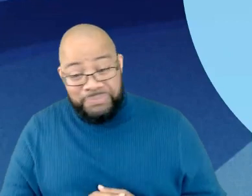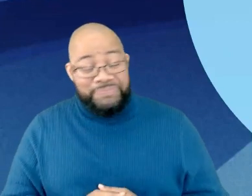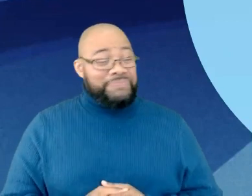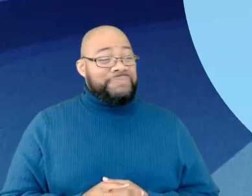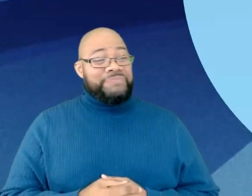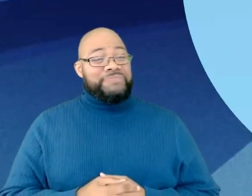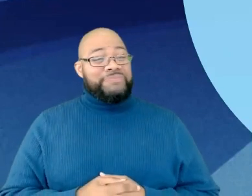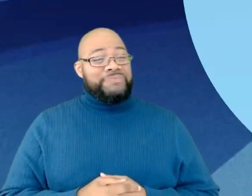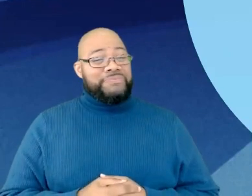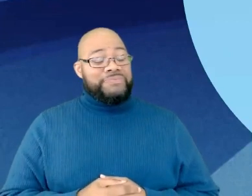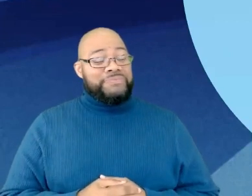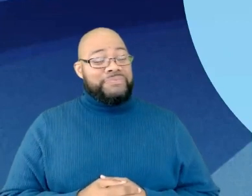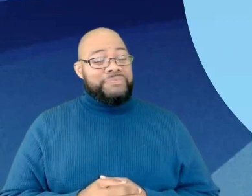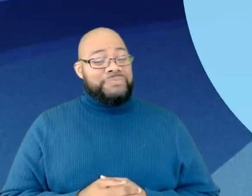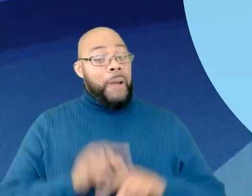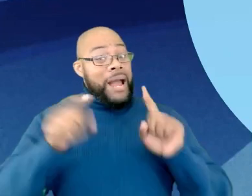haven't.